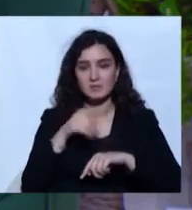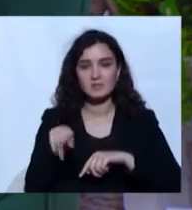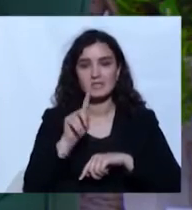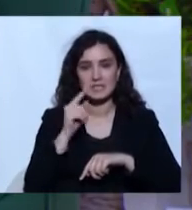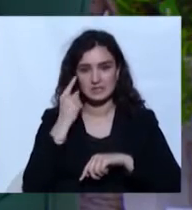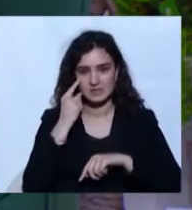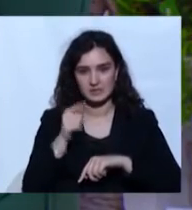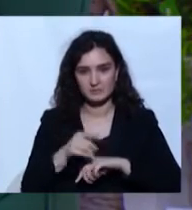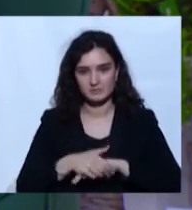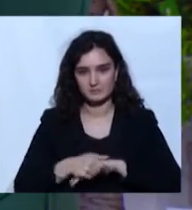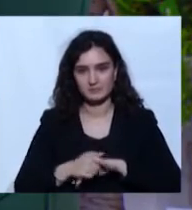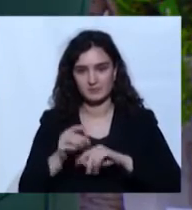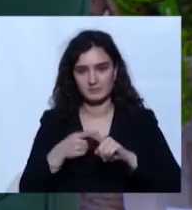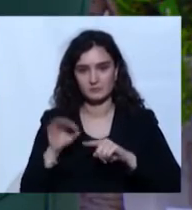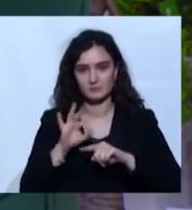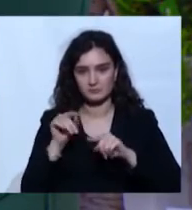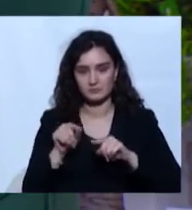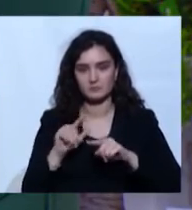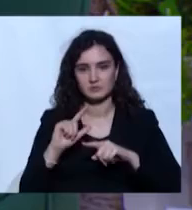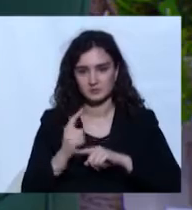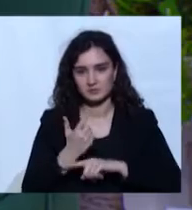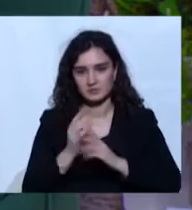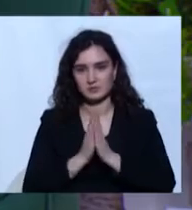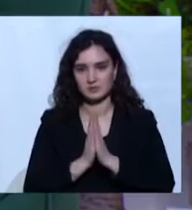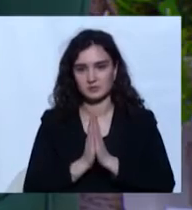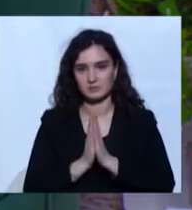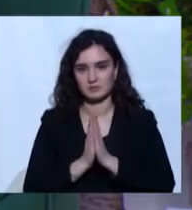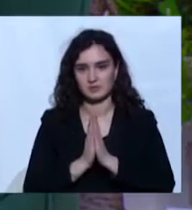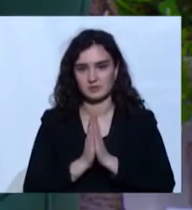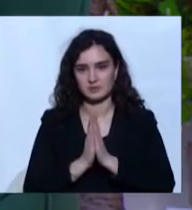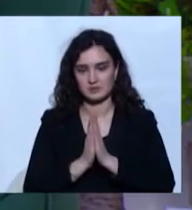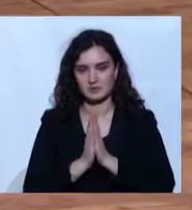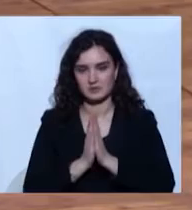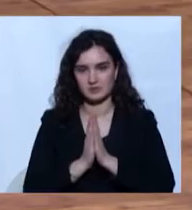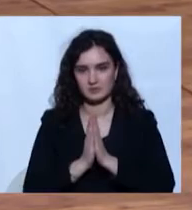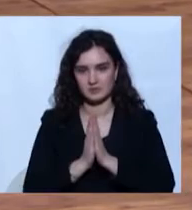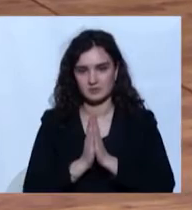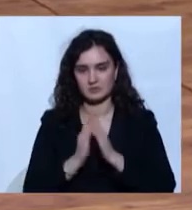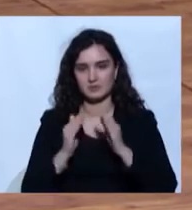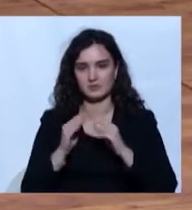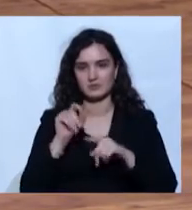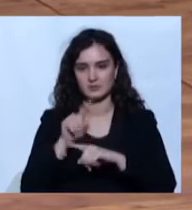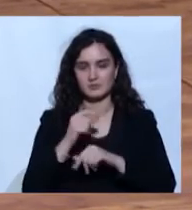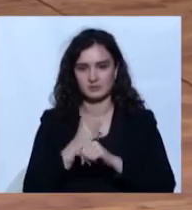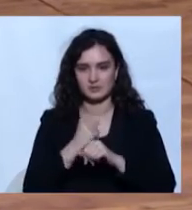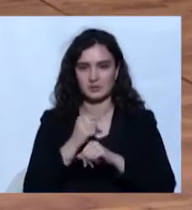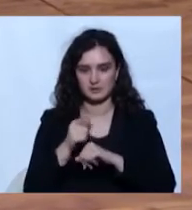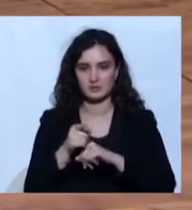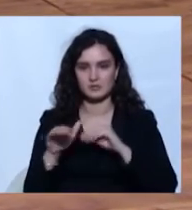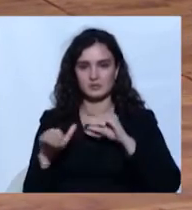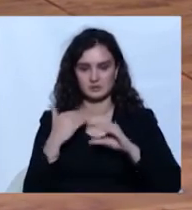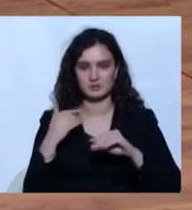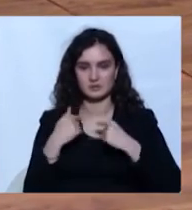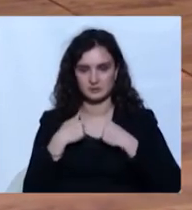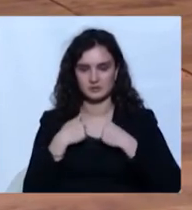think about it. So again, please submit those homework pieces to us